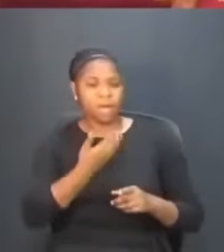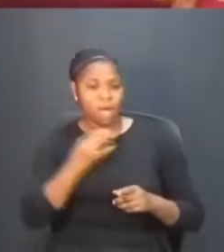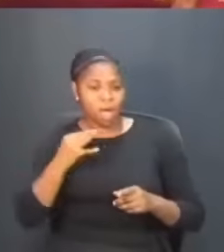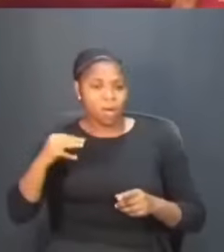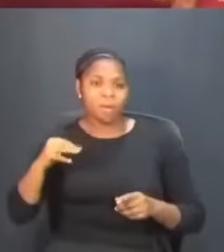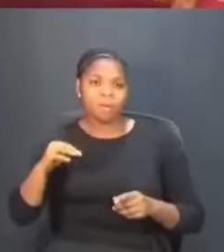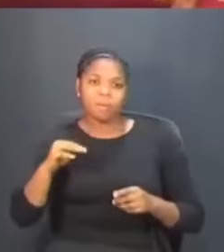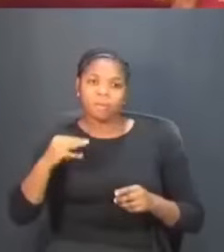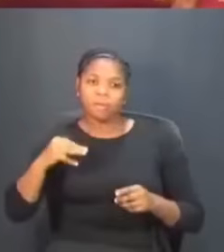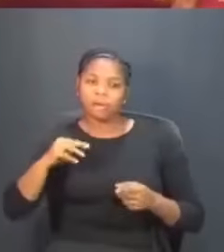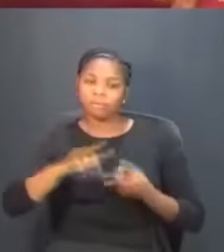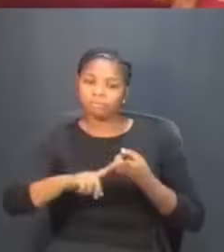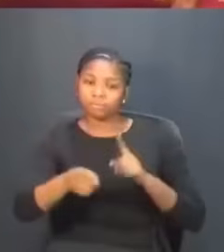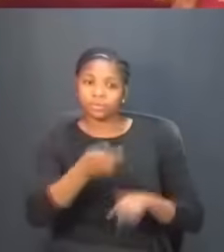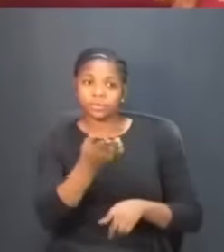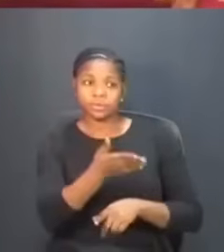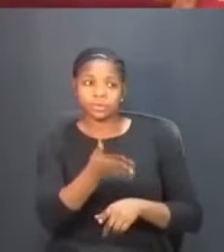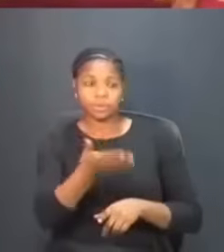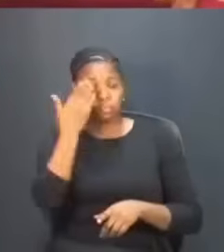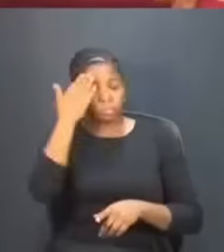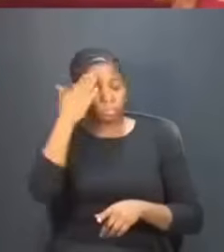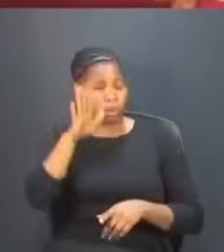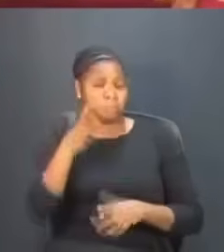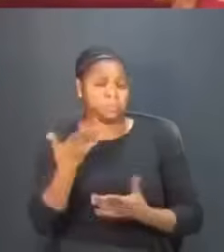not in existence. That's the difficulty.